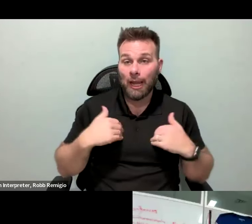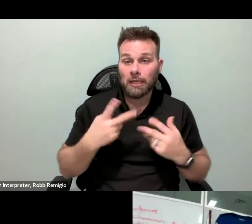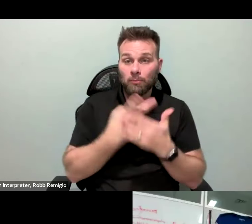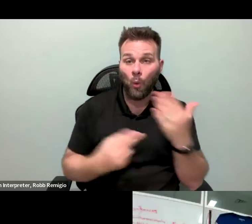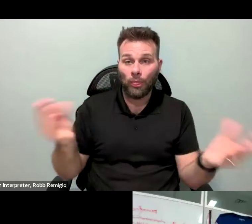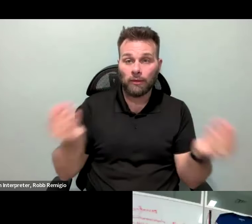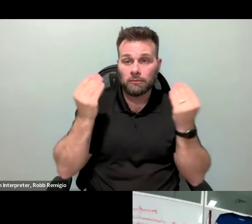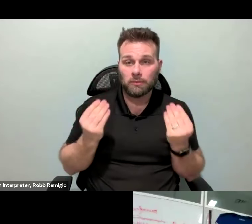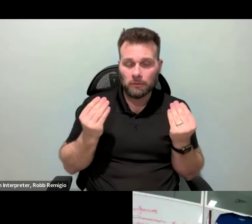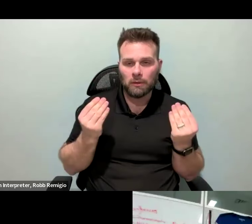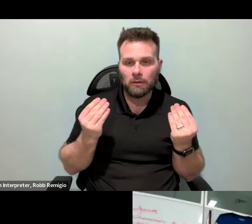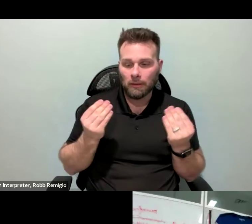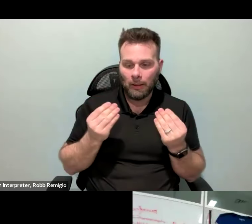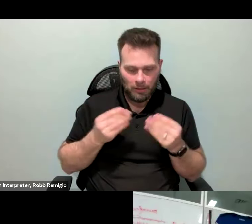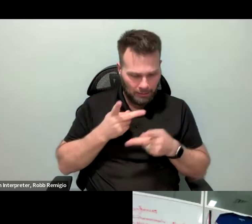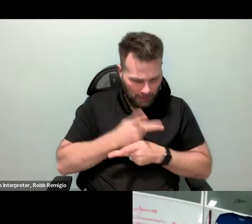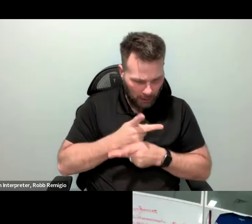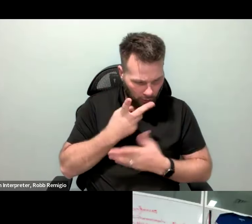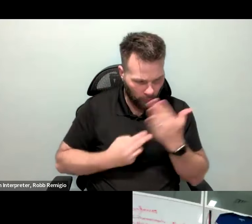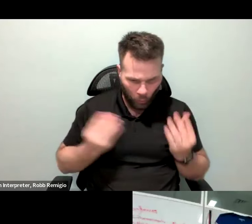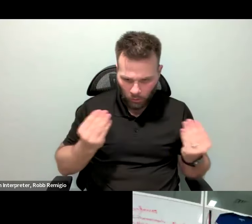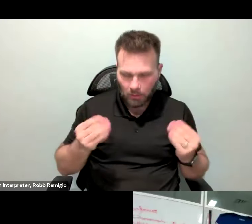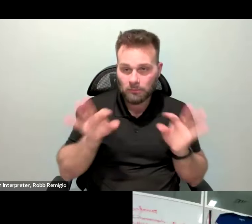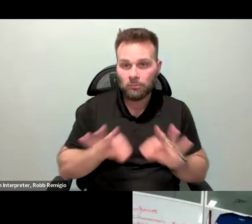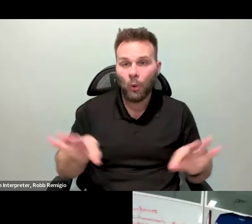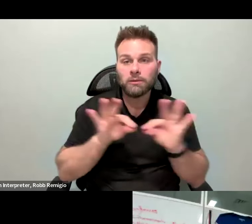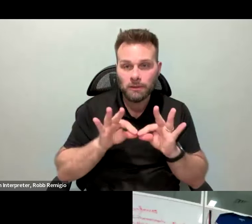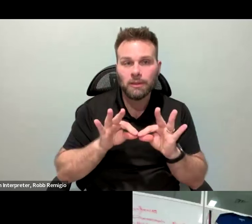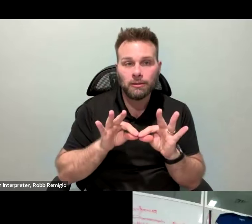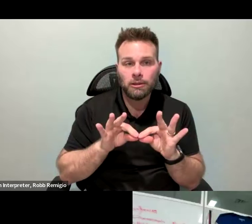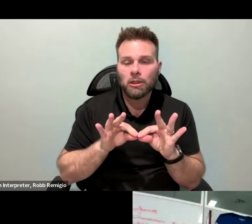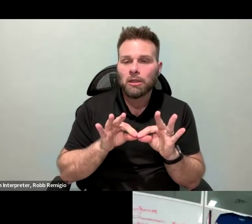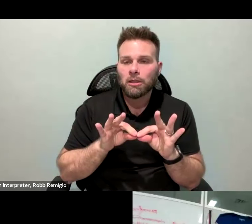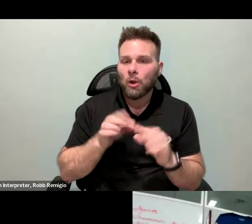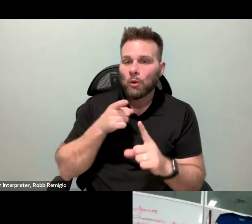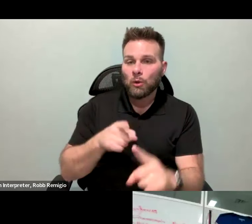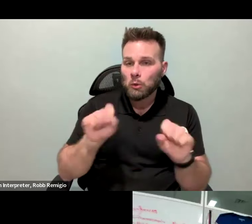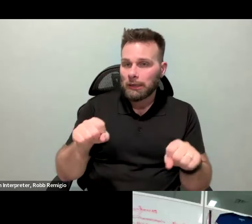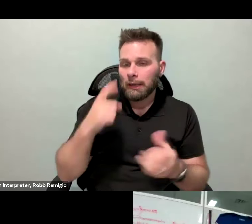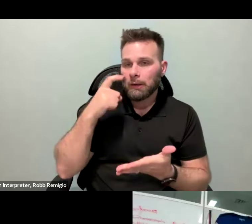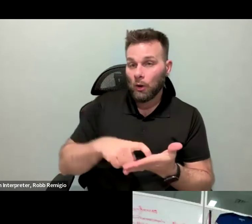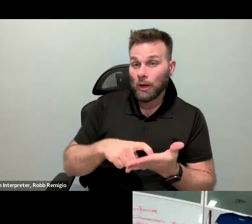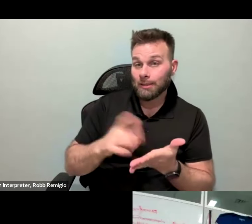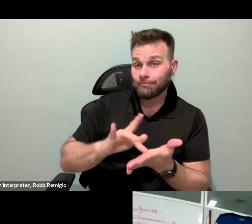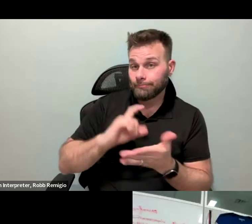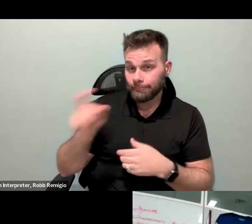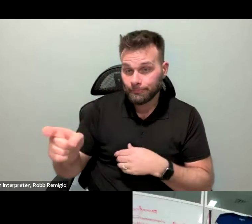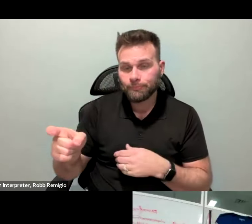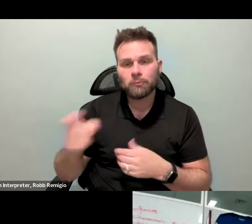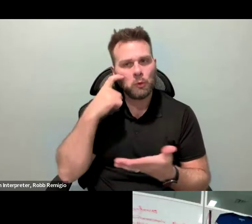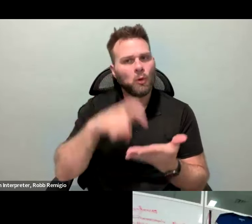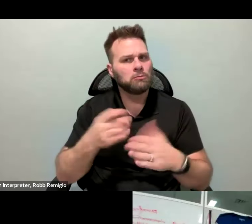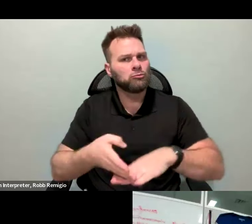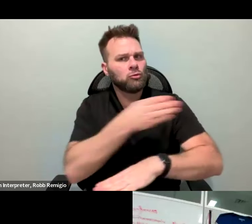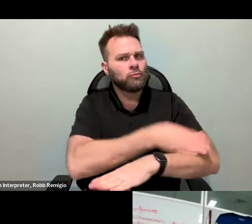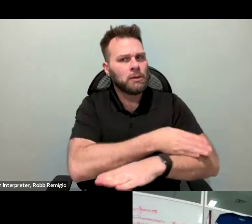is necessary. And you can see improvements in one set of symptoms and